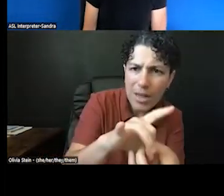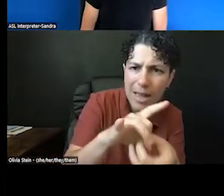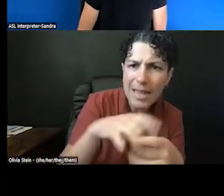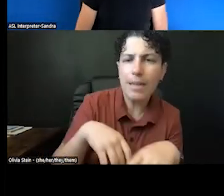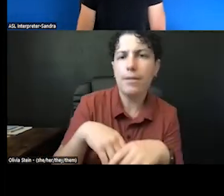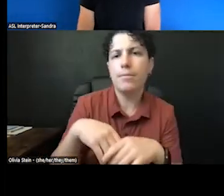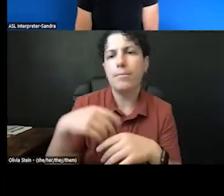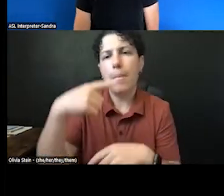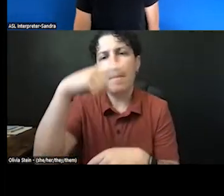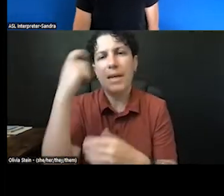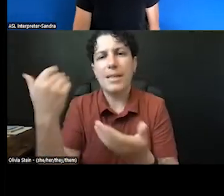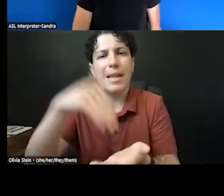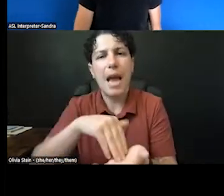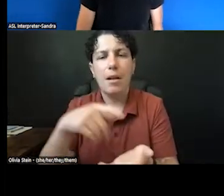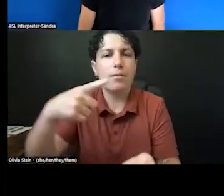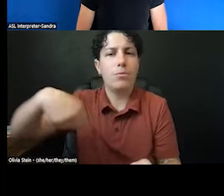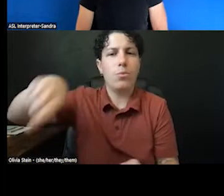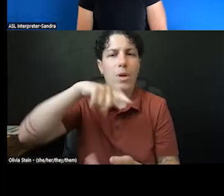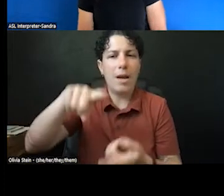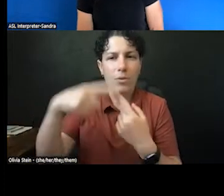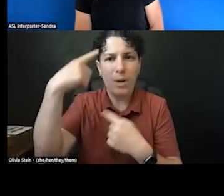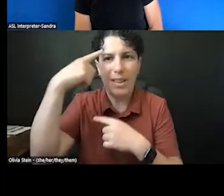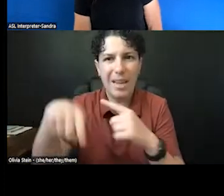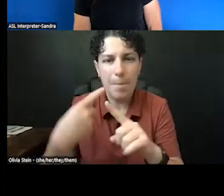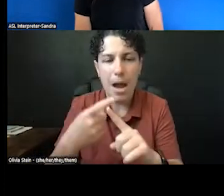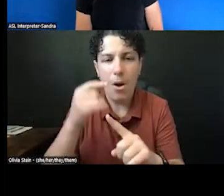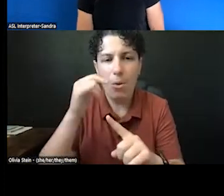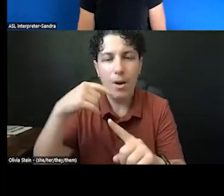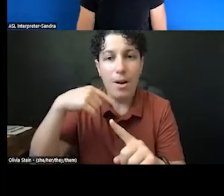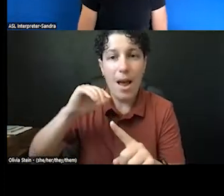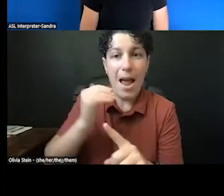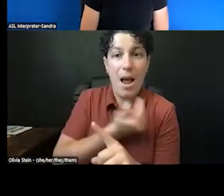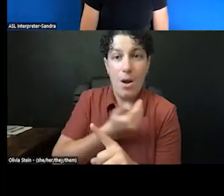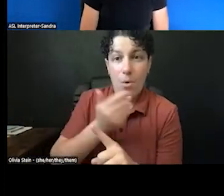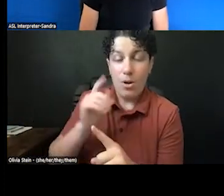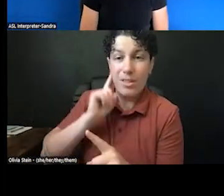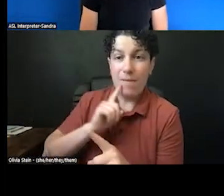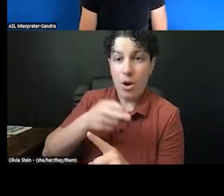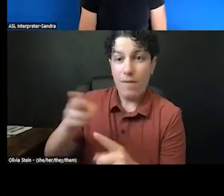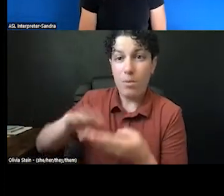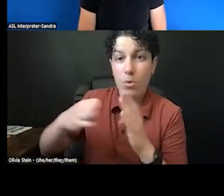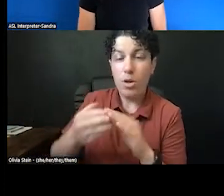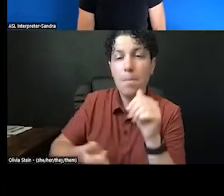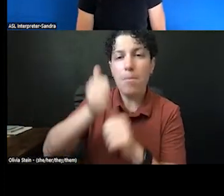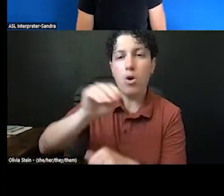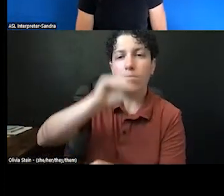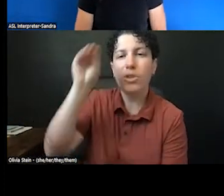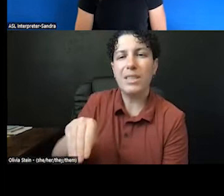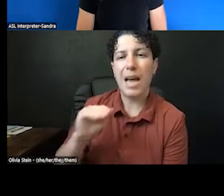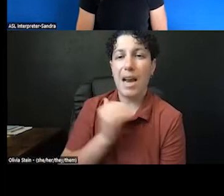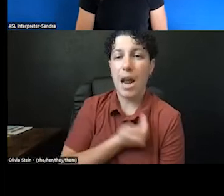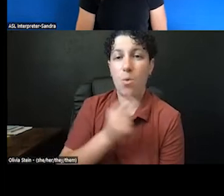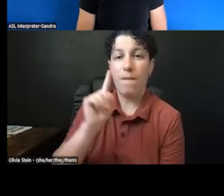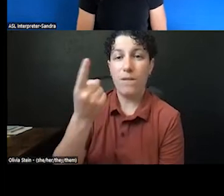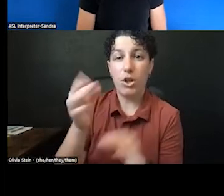the resources, whether it be a 911 situation or behavioral health in a 988. So it's important to think about our deaf and